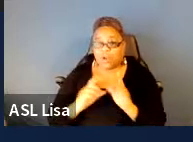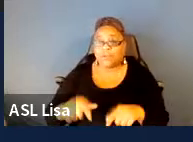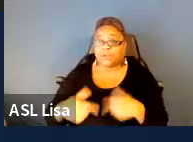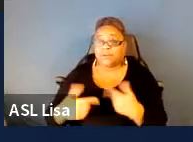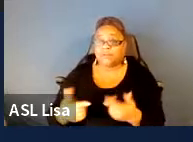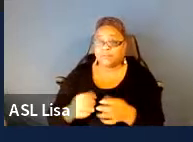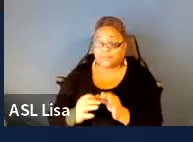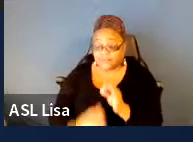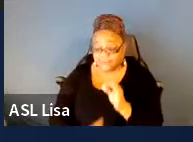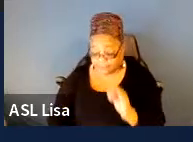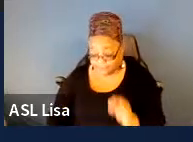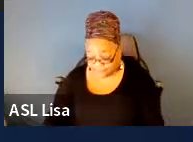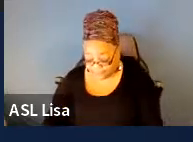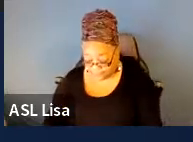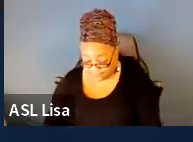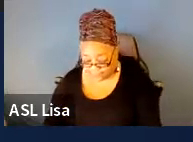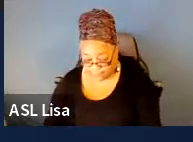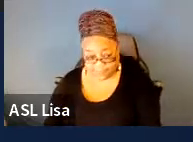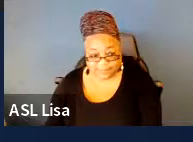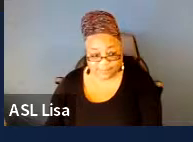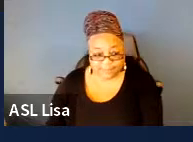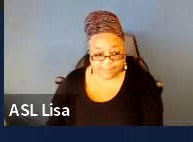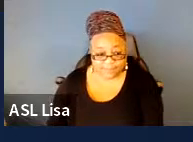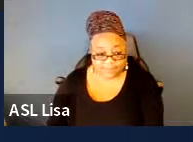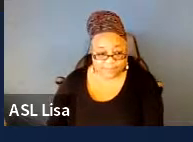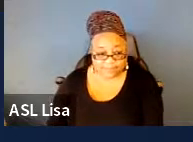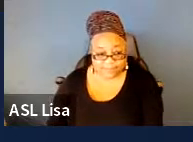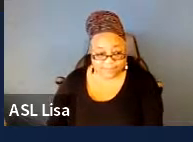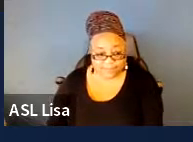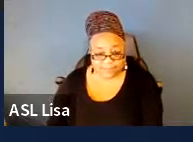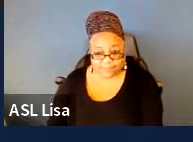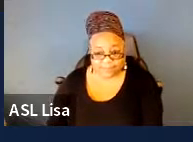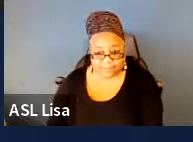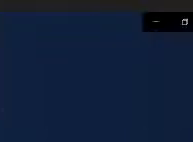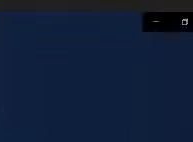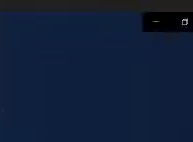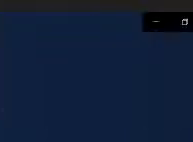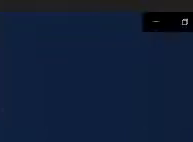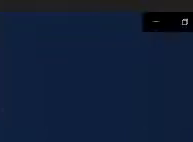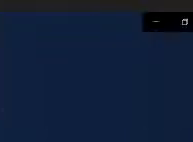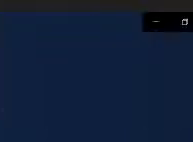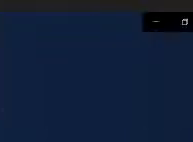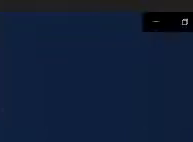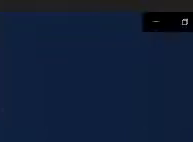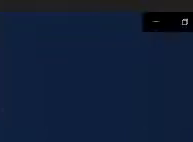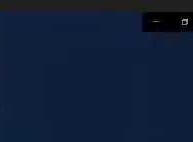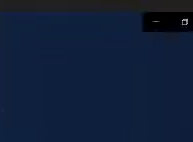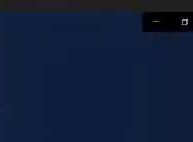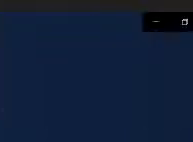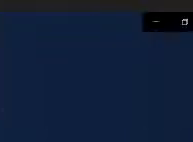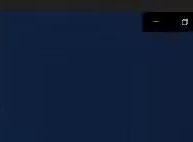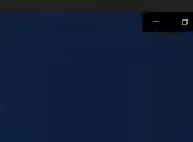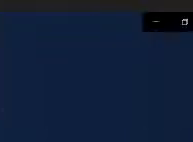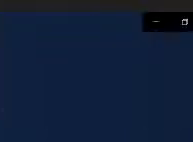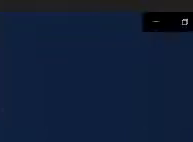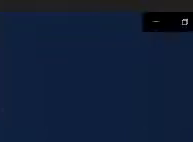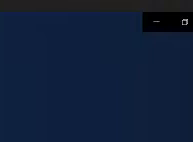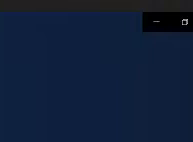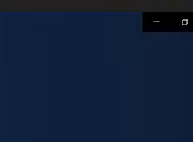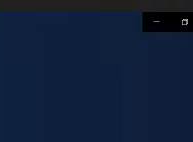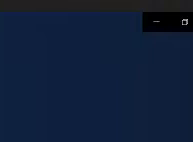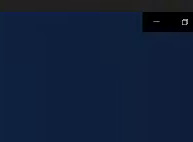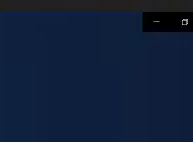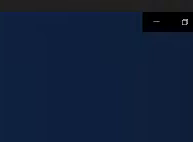Yeah, that makes sense. Thanks, Josh. This next question relates, and actually, why don't we have